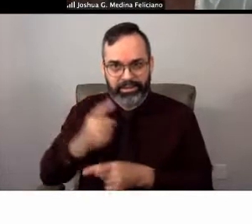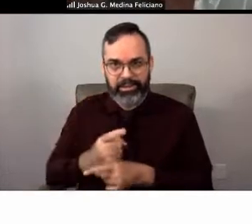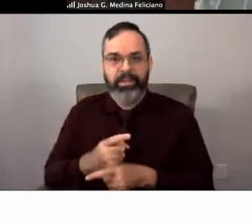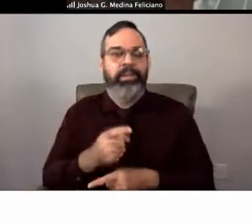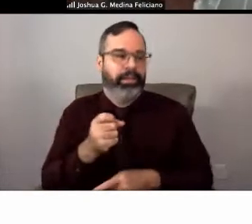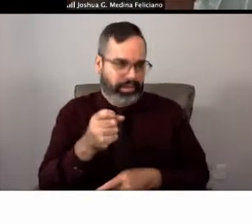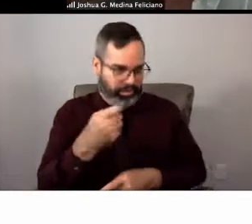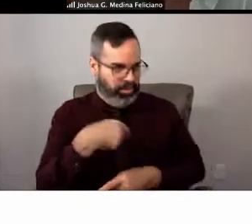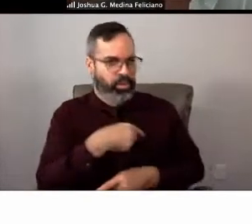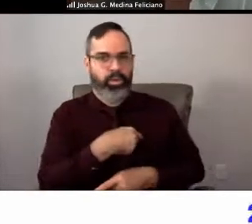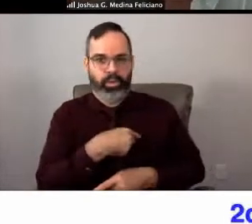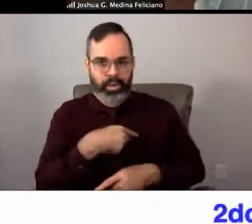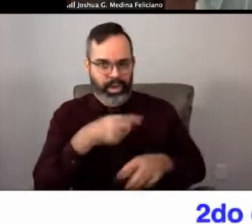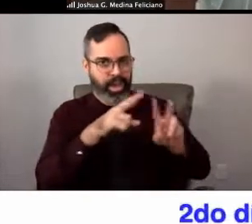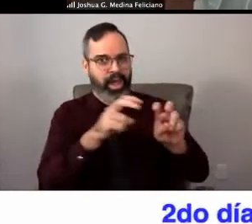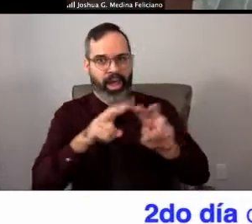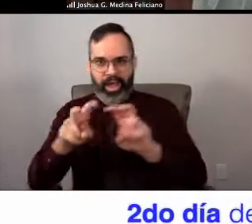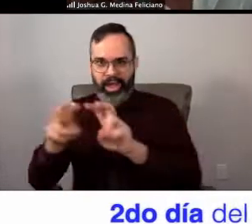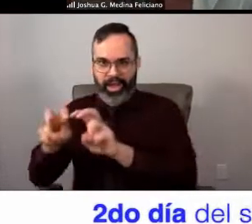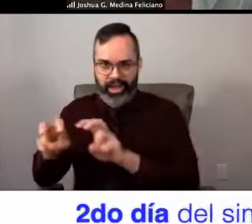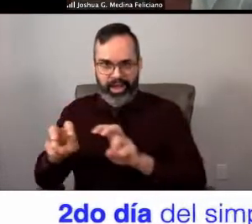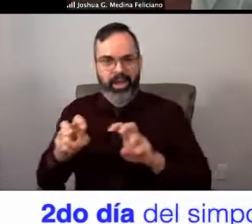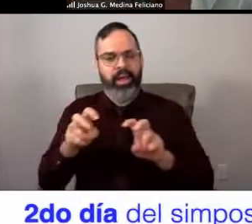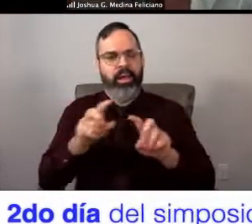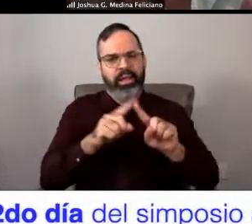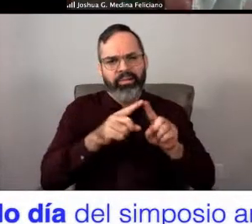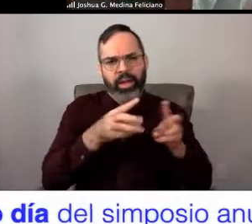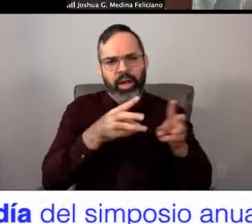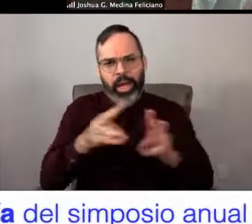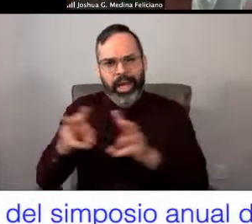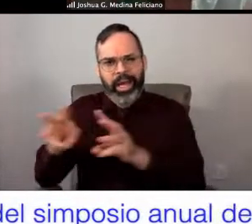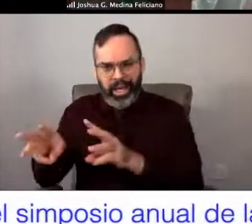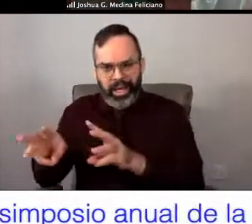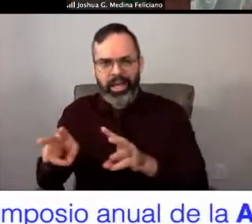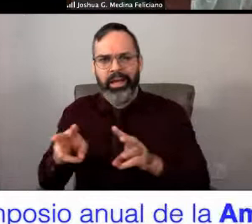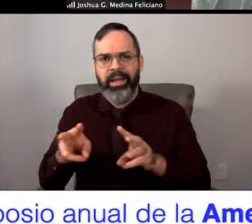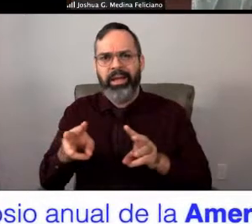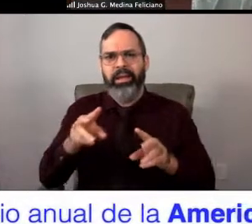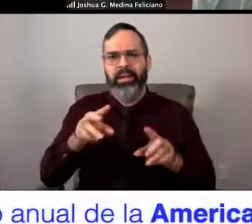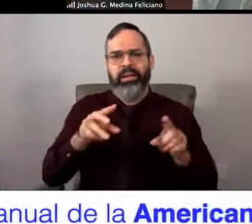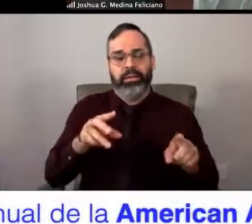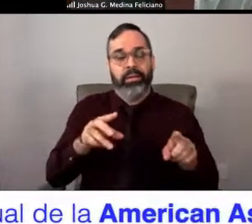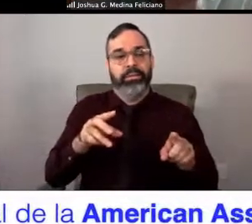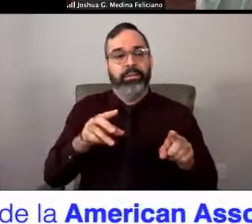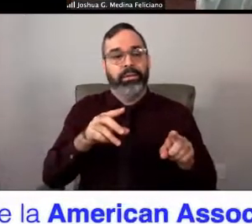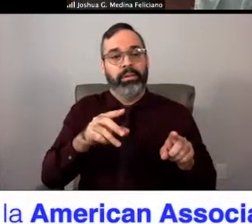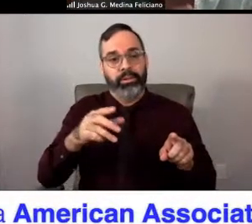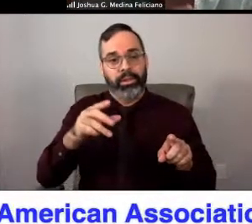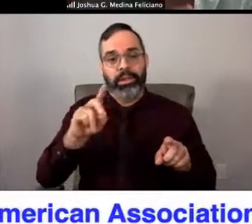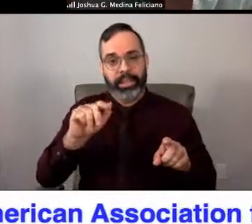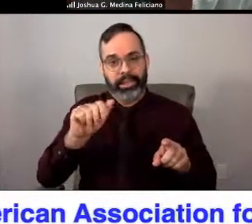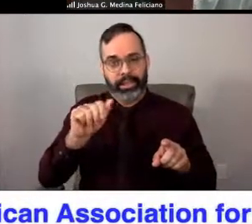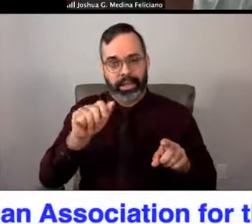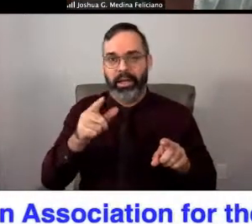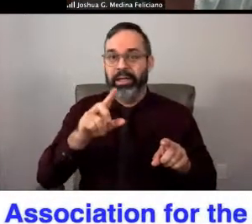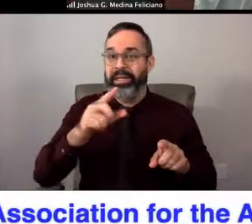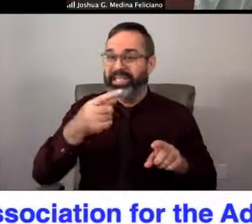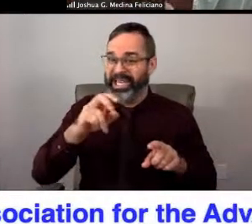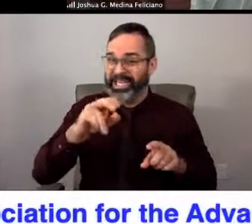have analyzed a lot of the genes, not only in the genome, but also in RNA-seq data. And genes that are